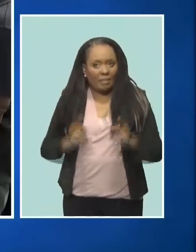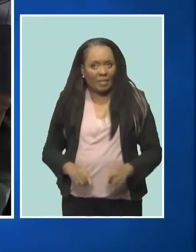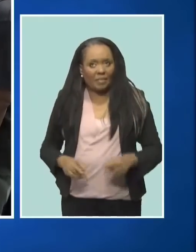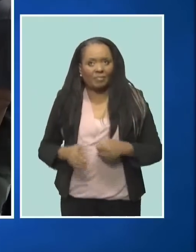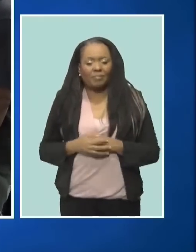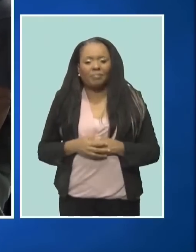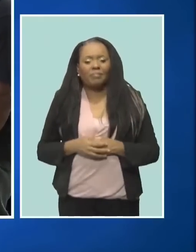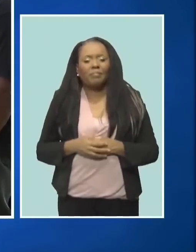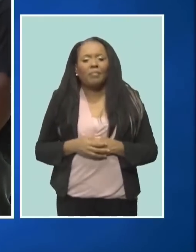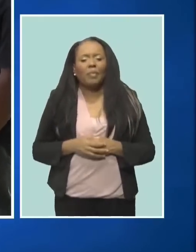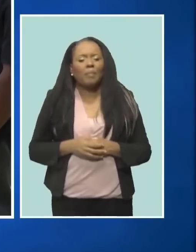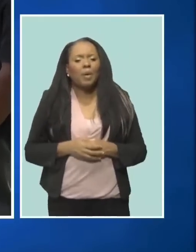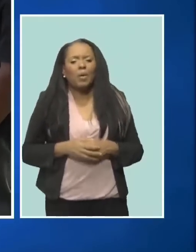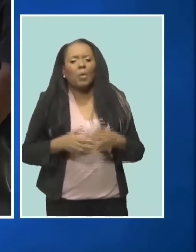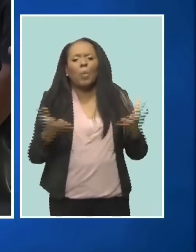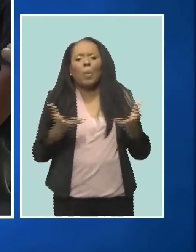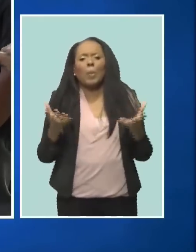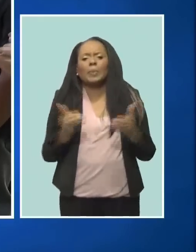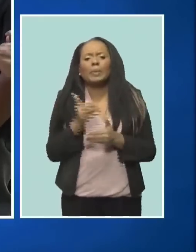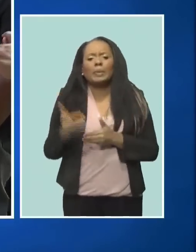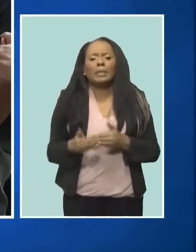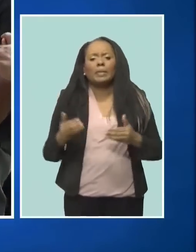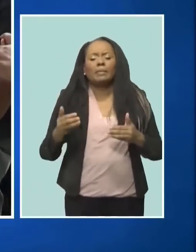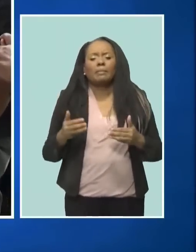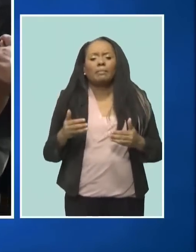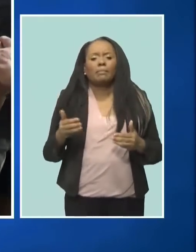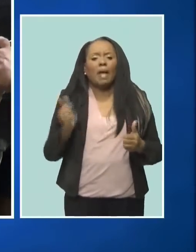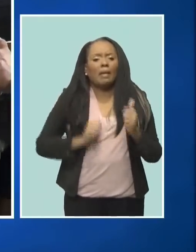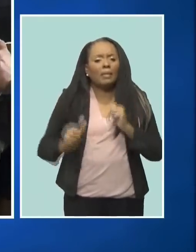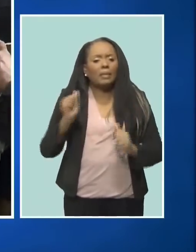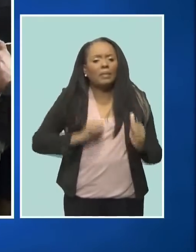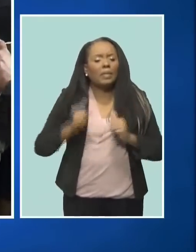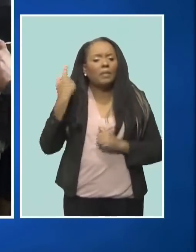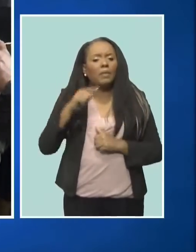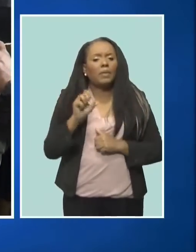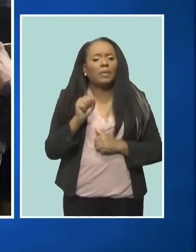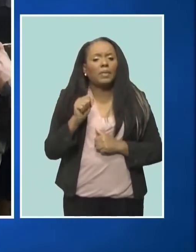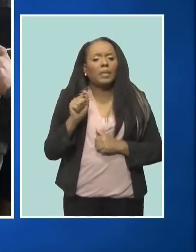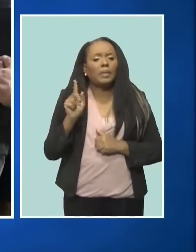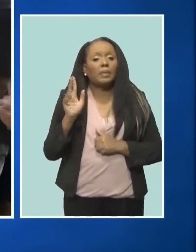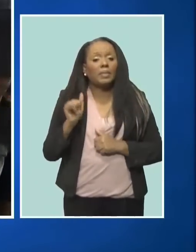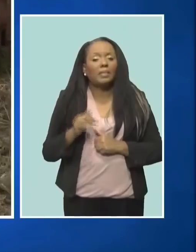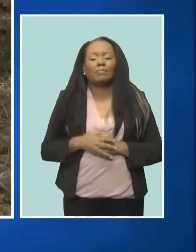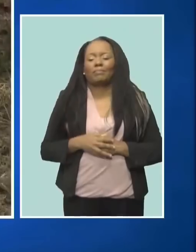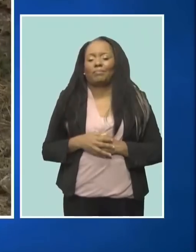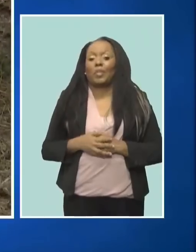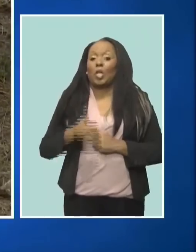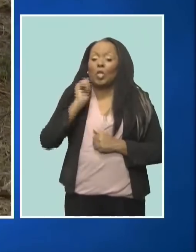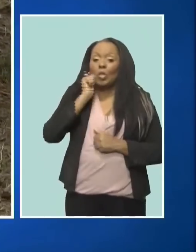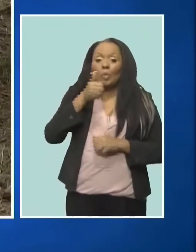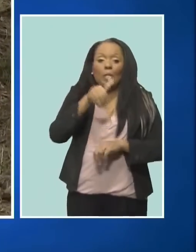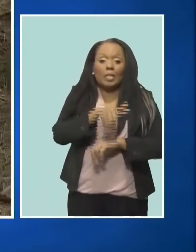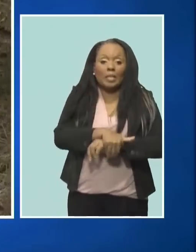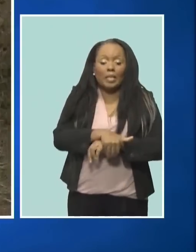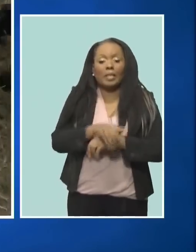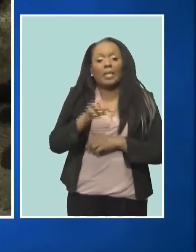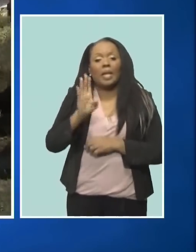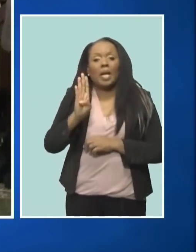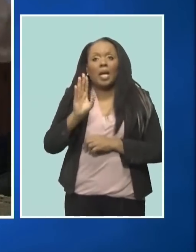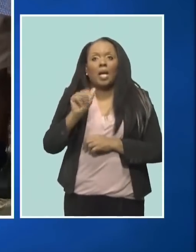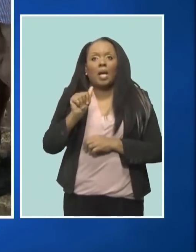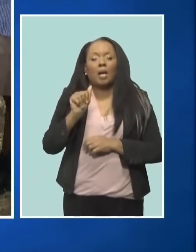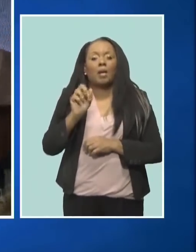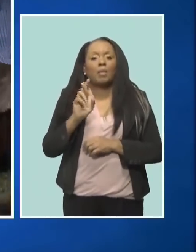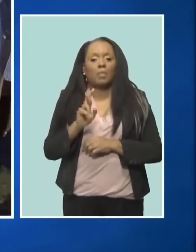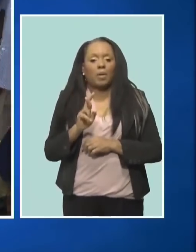St. Lucie's next We Gathering activity, Mr. Phillips says it will be held tomorrow night at a popular bar in one of the parish's